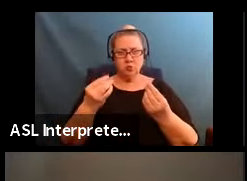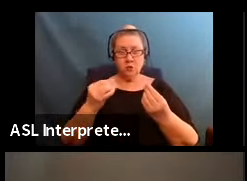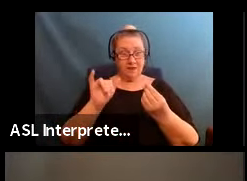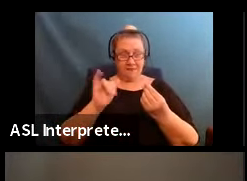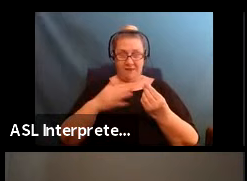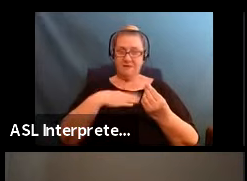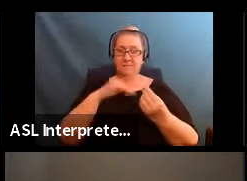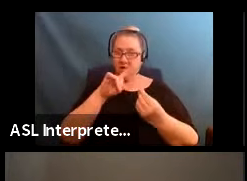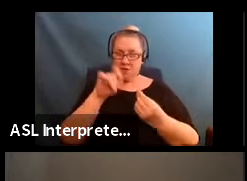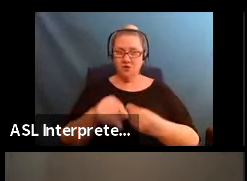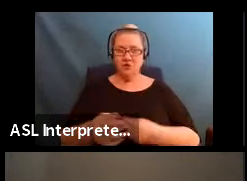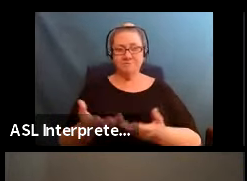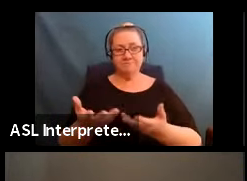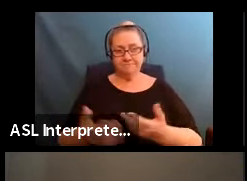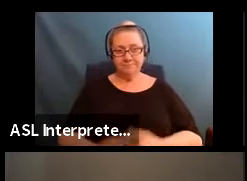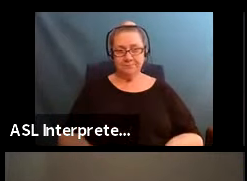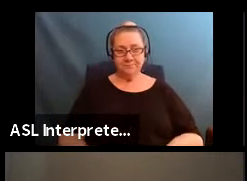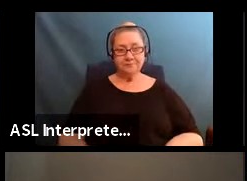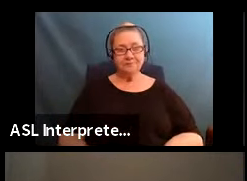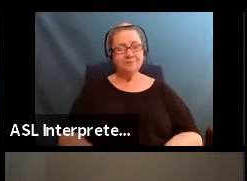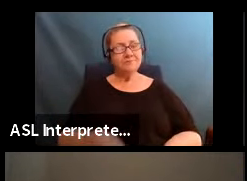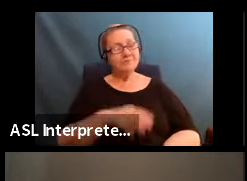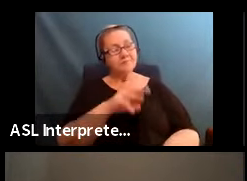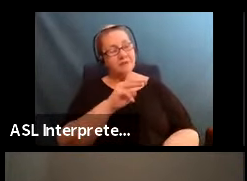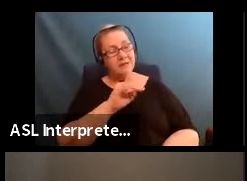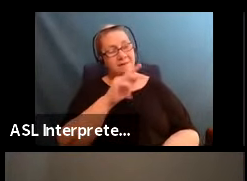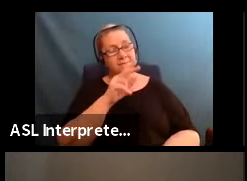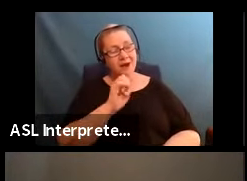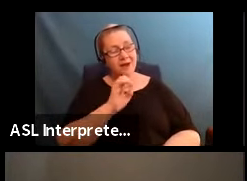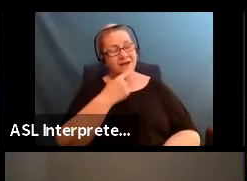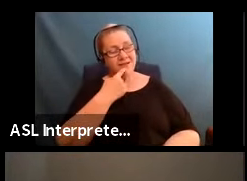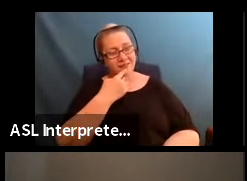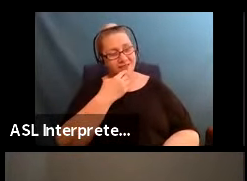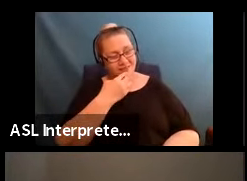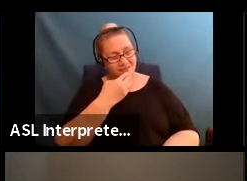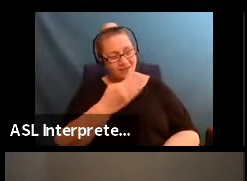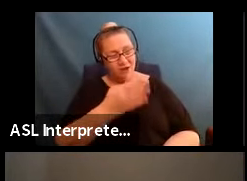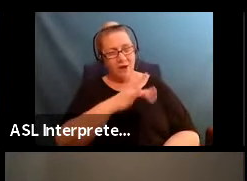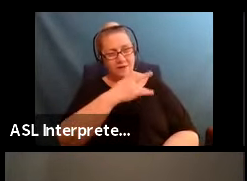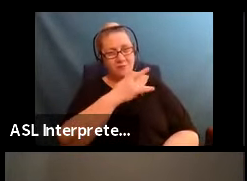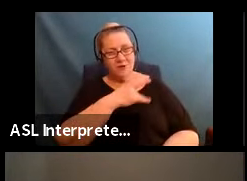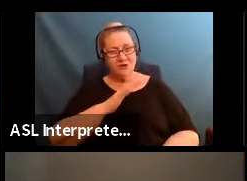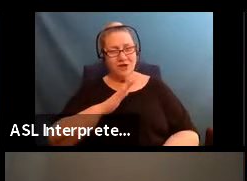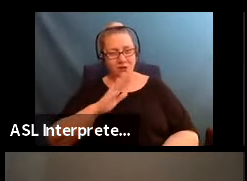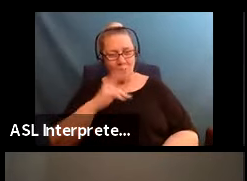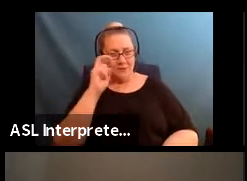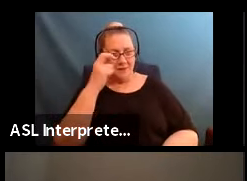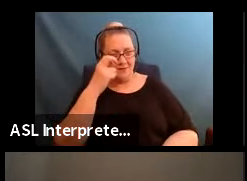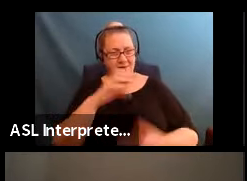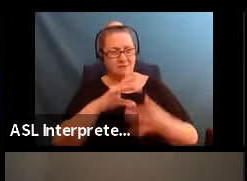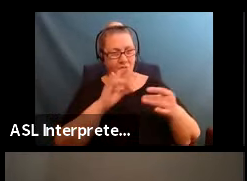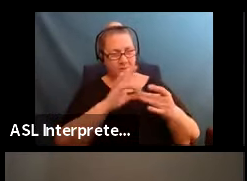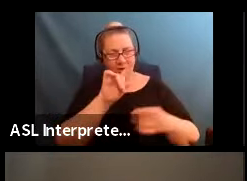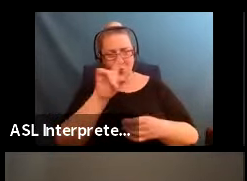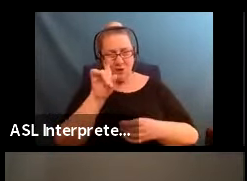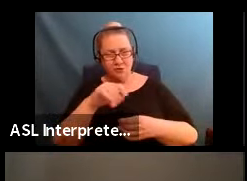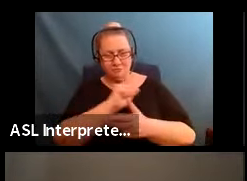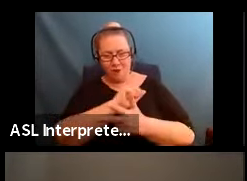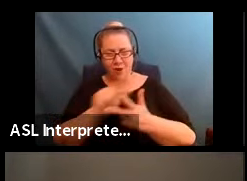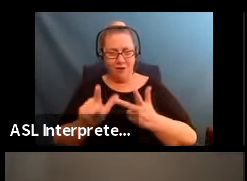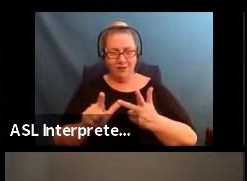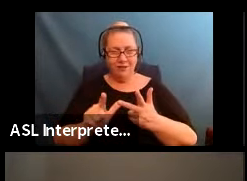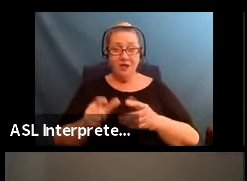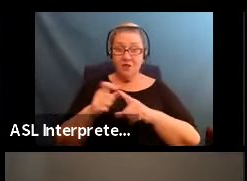question. Mike, I really appreciate your question and your comment and your skepticism. The word